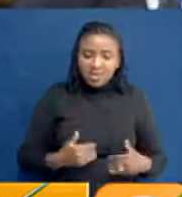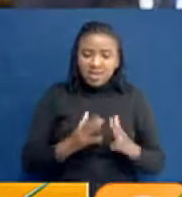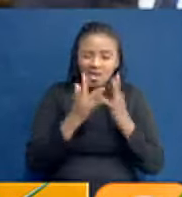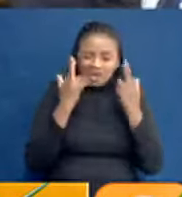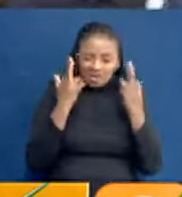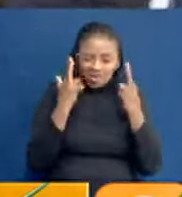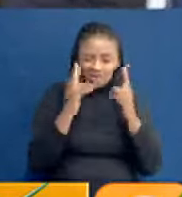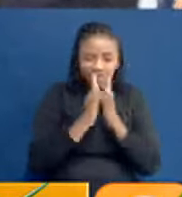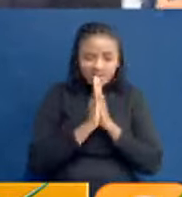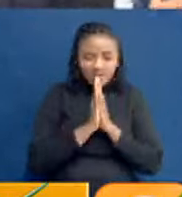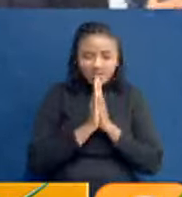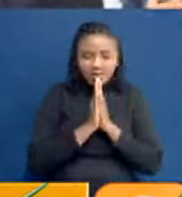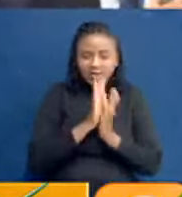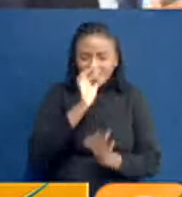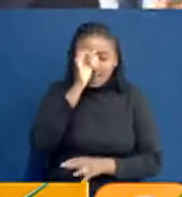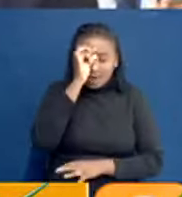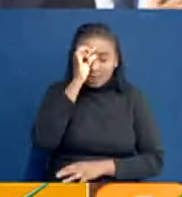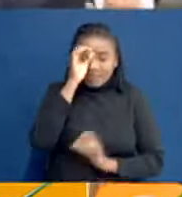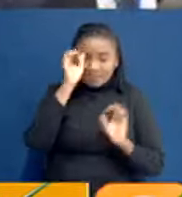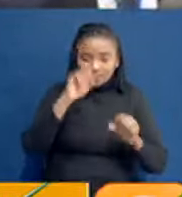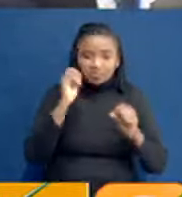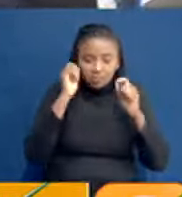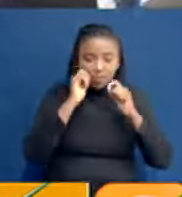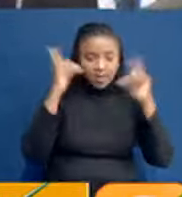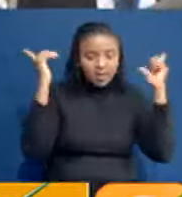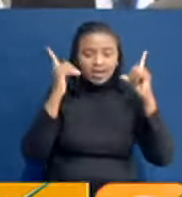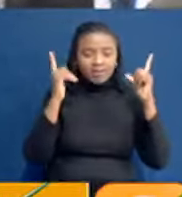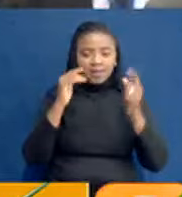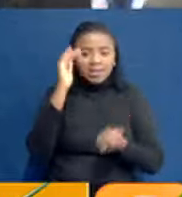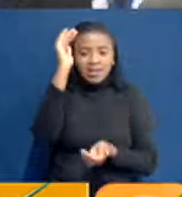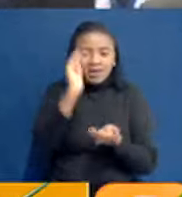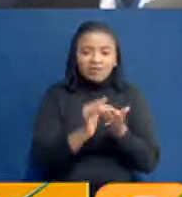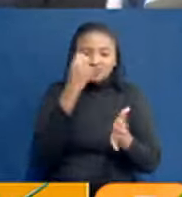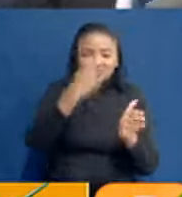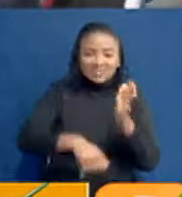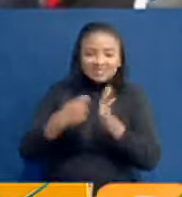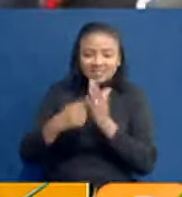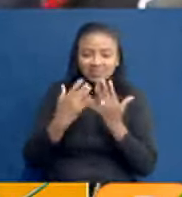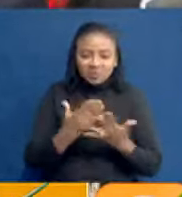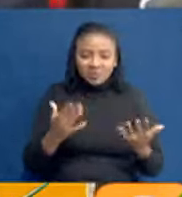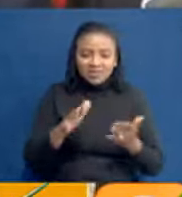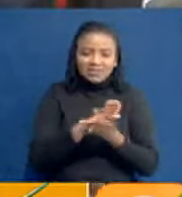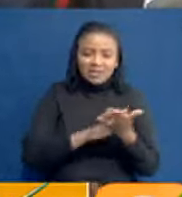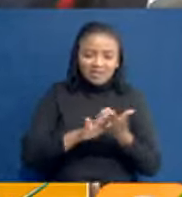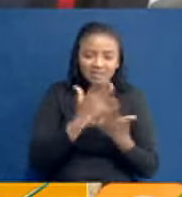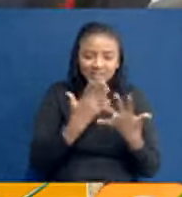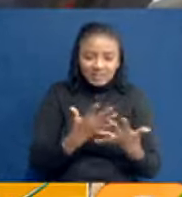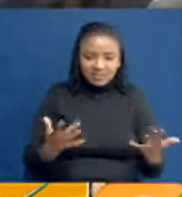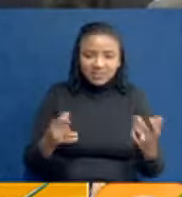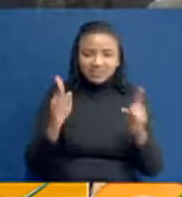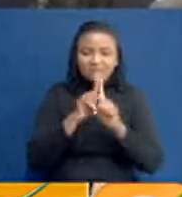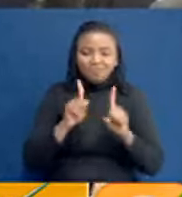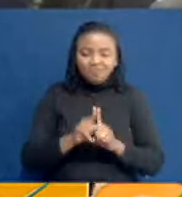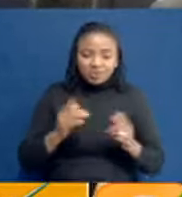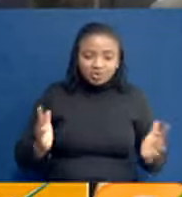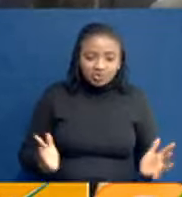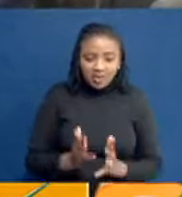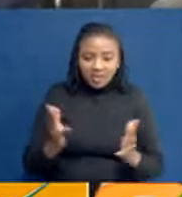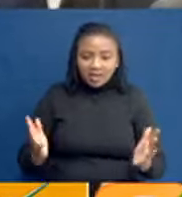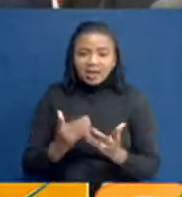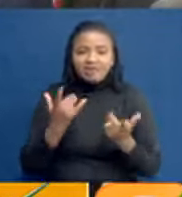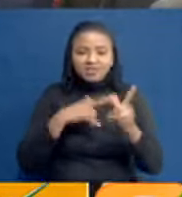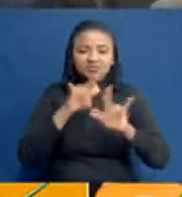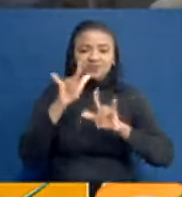can come to its senses, reduce taxation on commodities, basic commodities, and encourage foreign